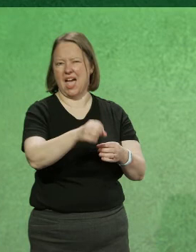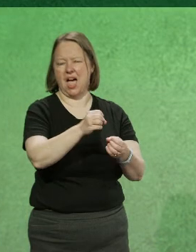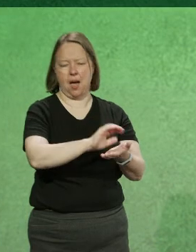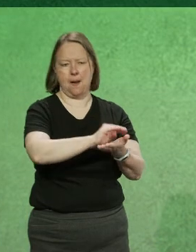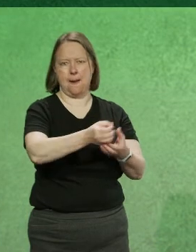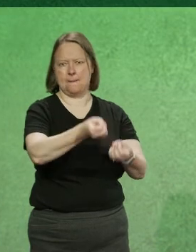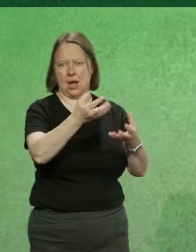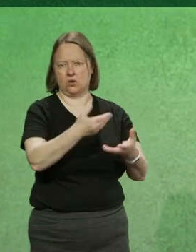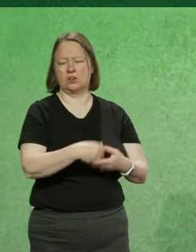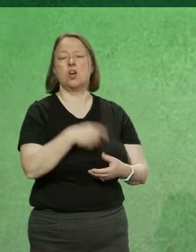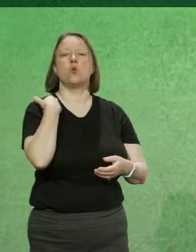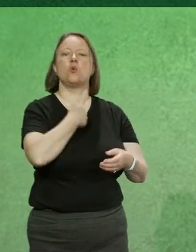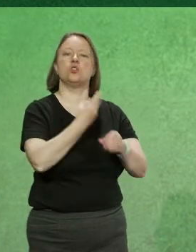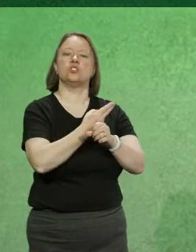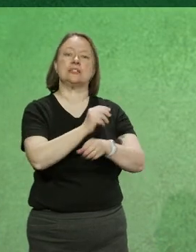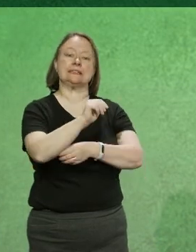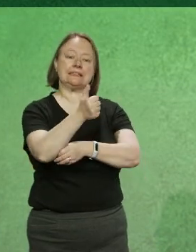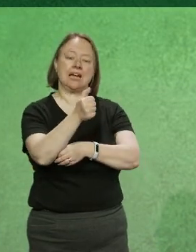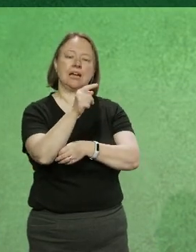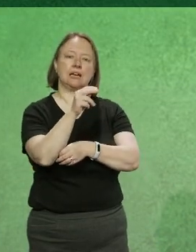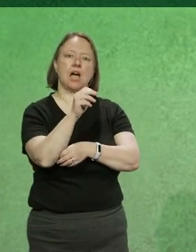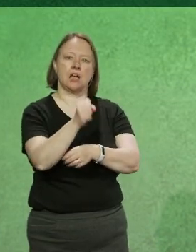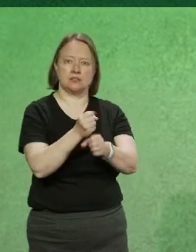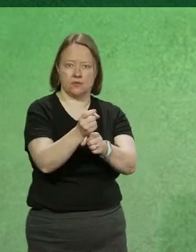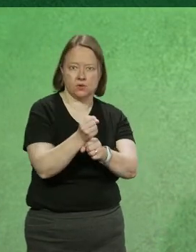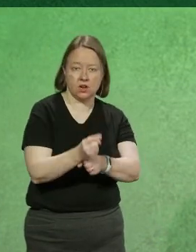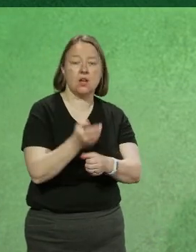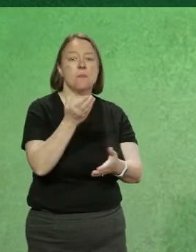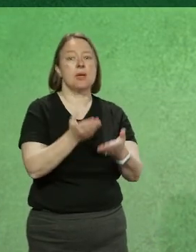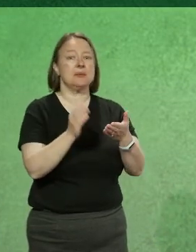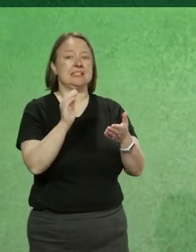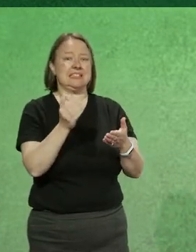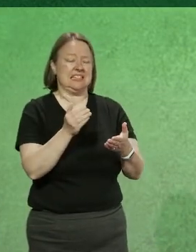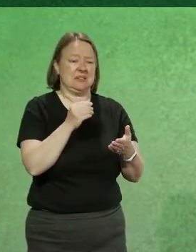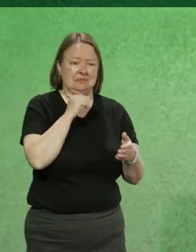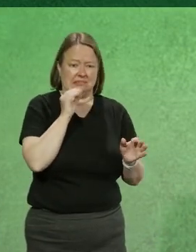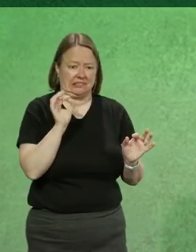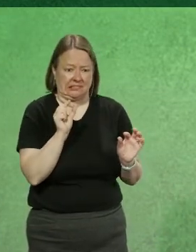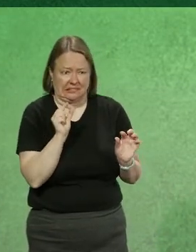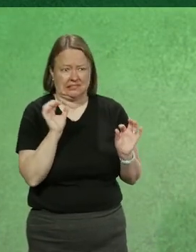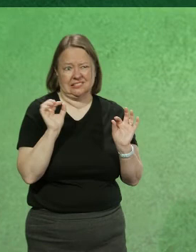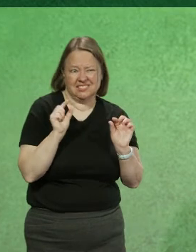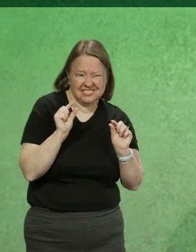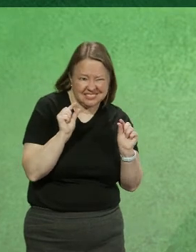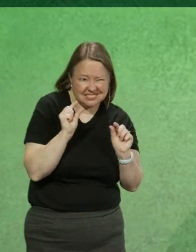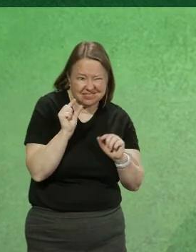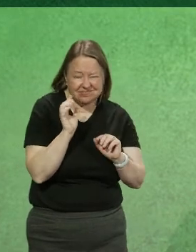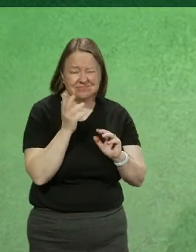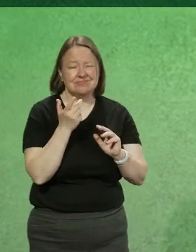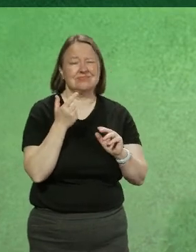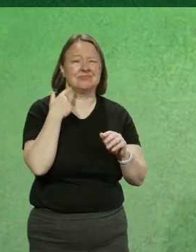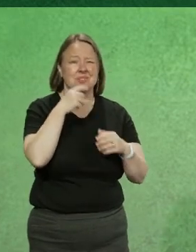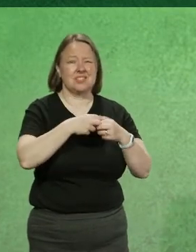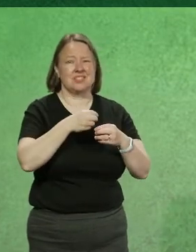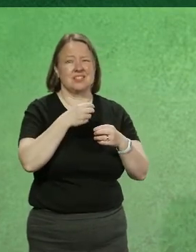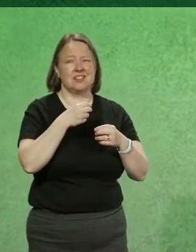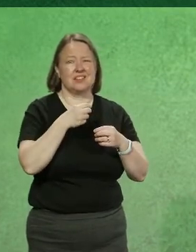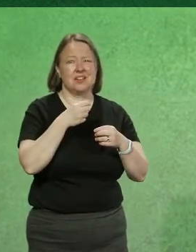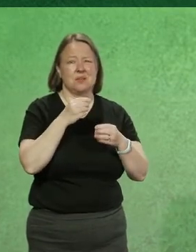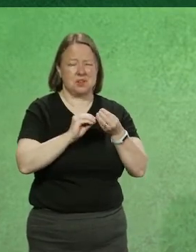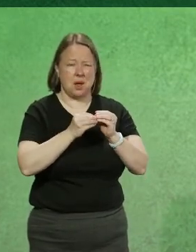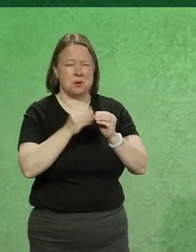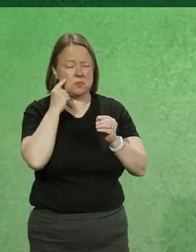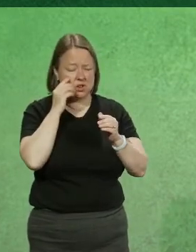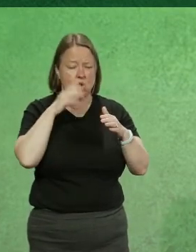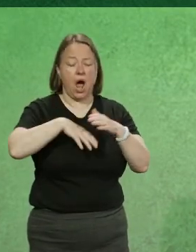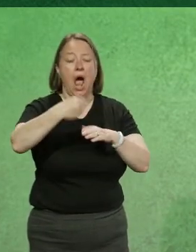And we are using 10 tons per year. It may seem insignificant using numbers, but when you go to the field,